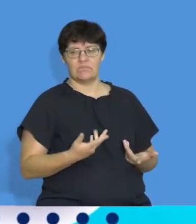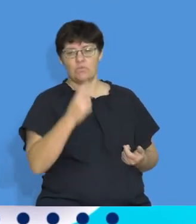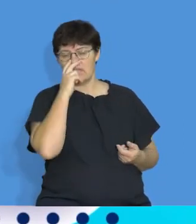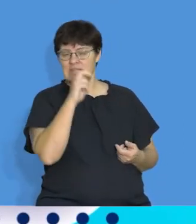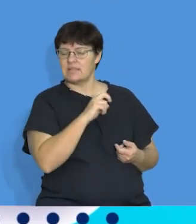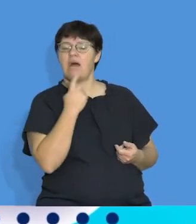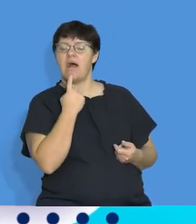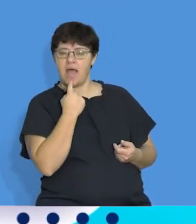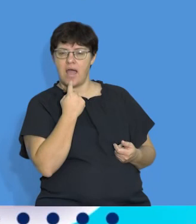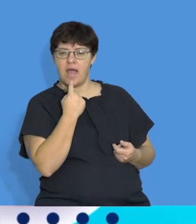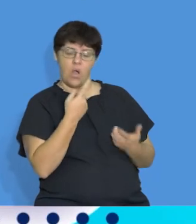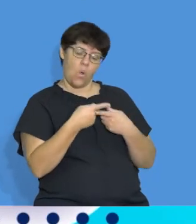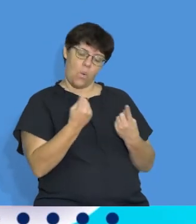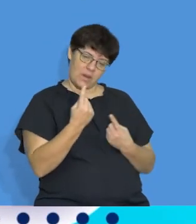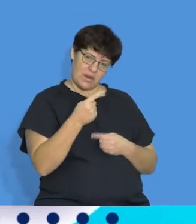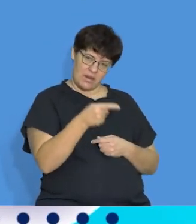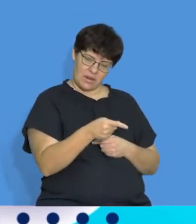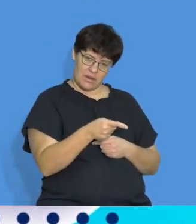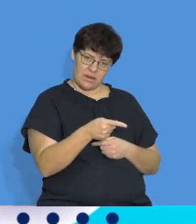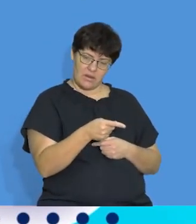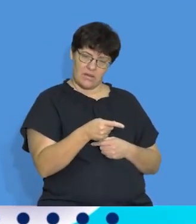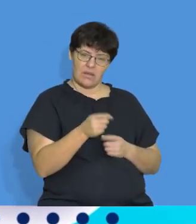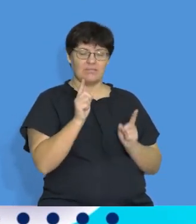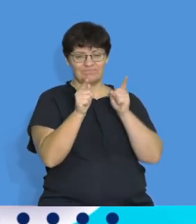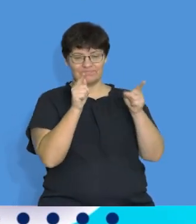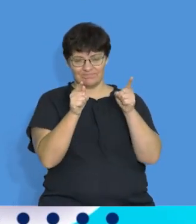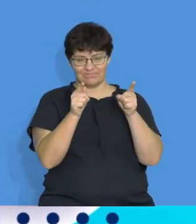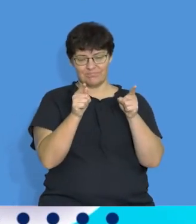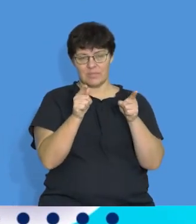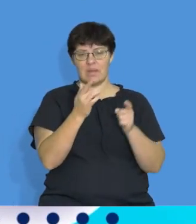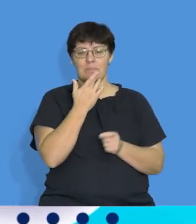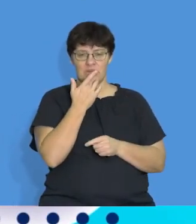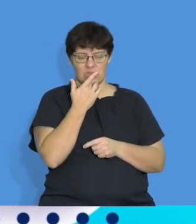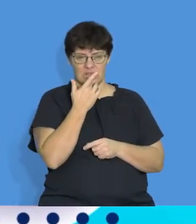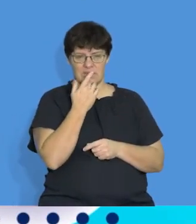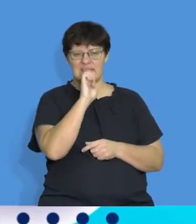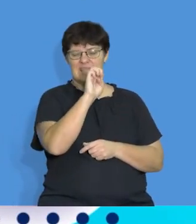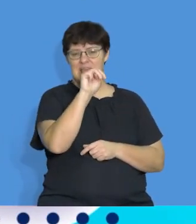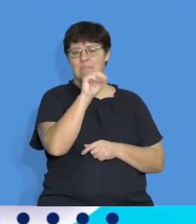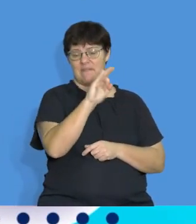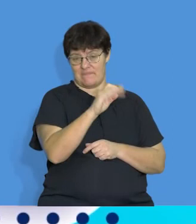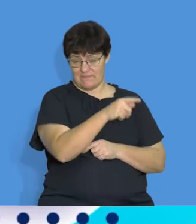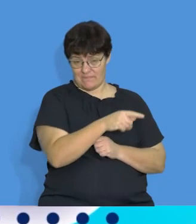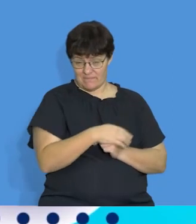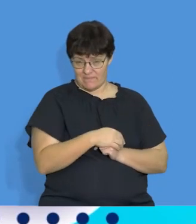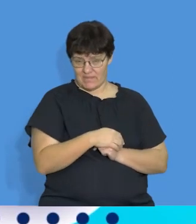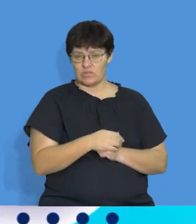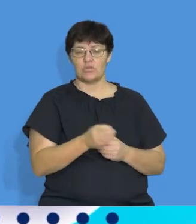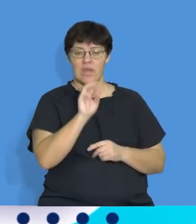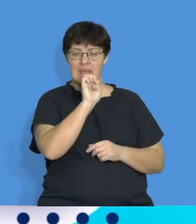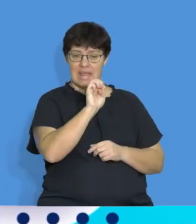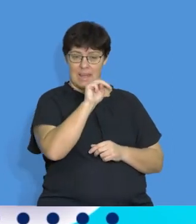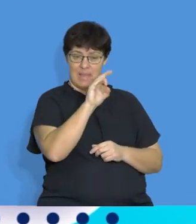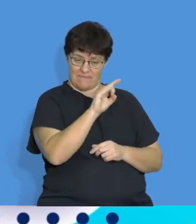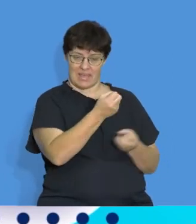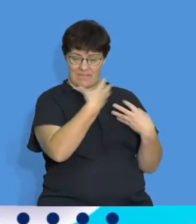the switch is open, so the potential difference across the battery is actually the EMF reading. So in this case, we're given the EMF, okay?